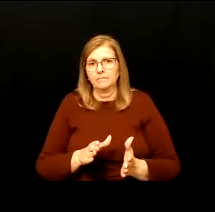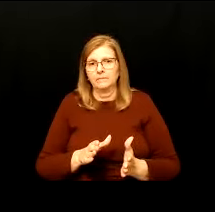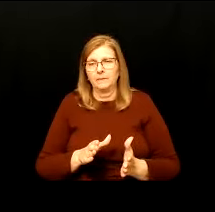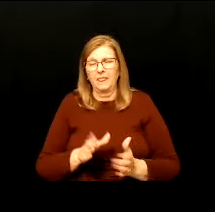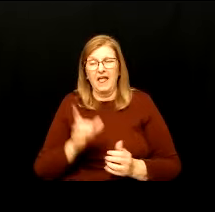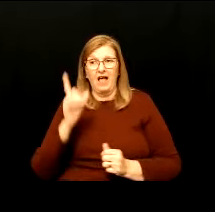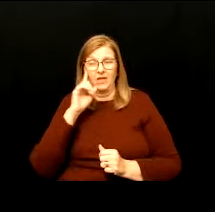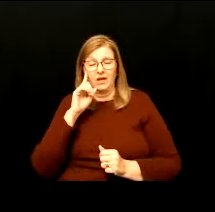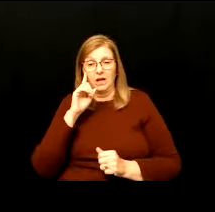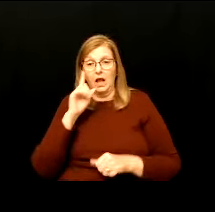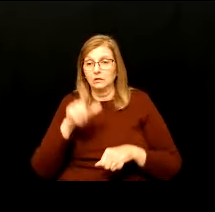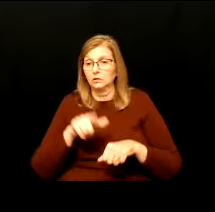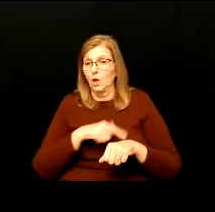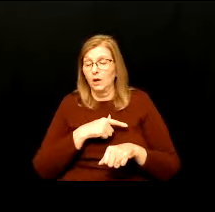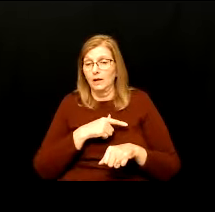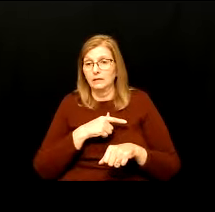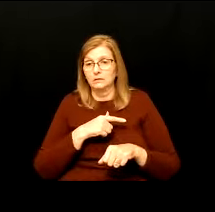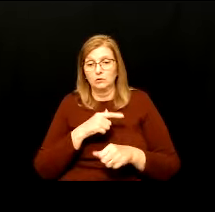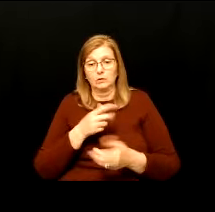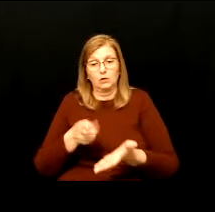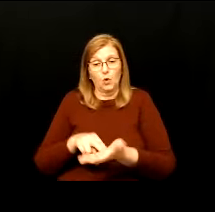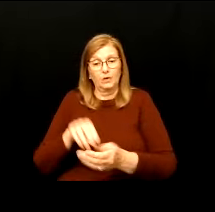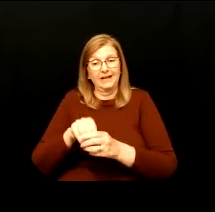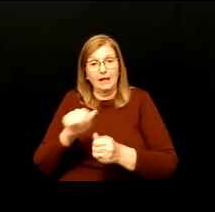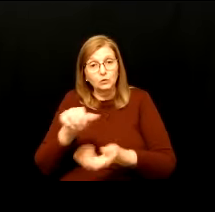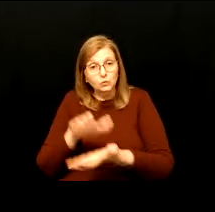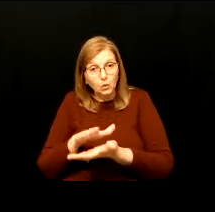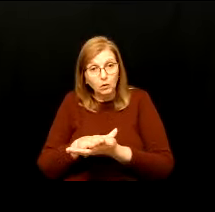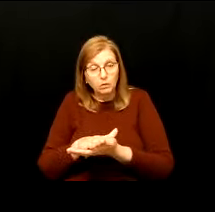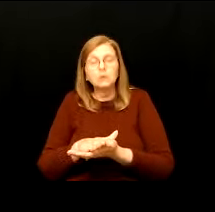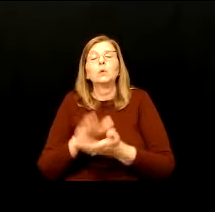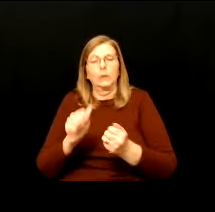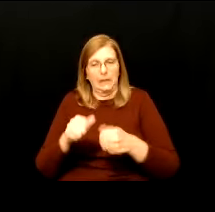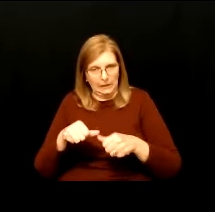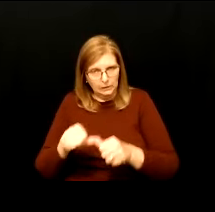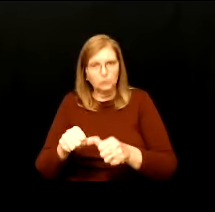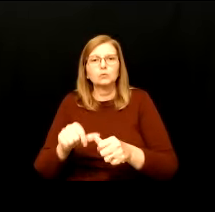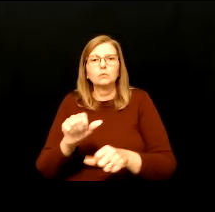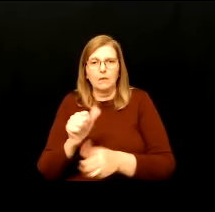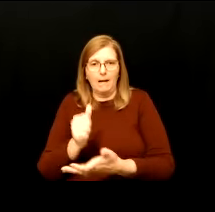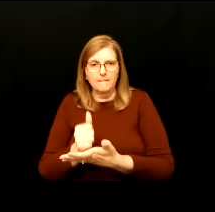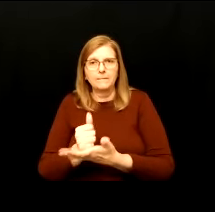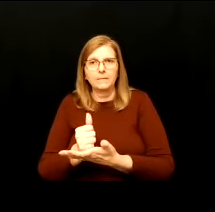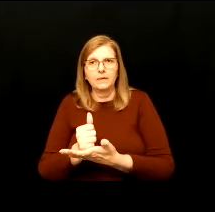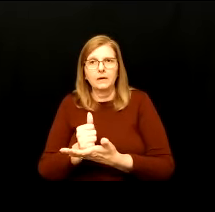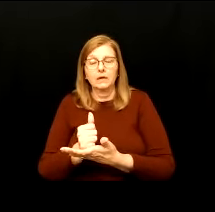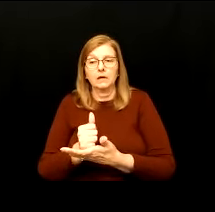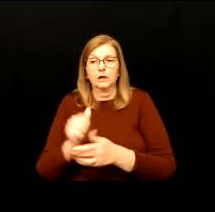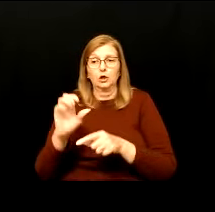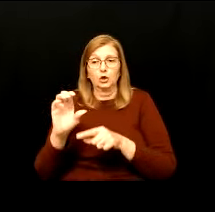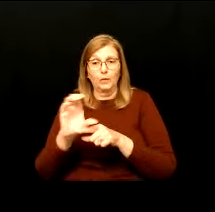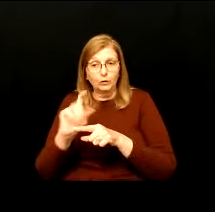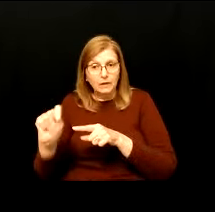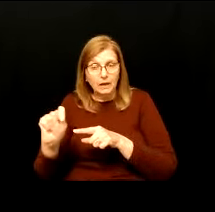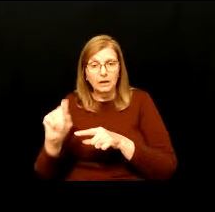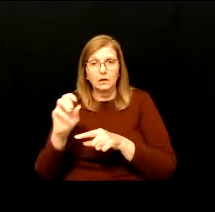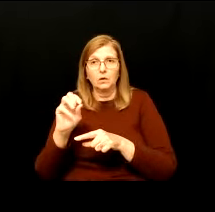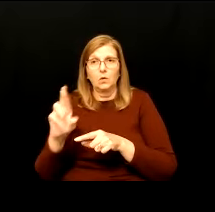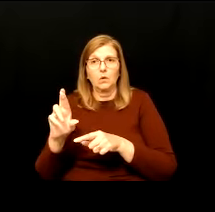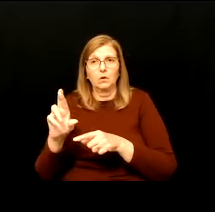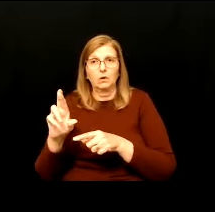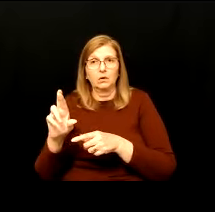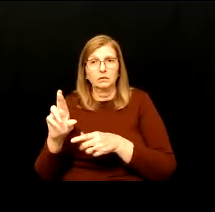long as they're enrolled in a school, we can continue to help a career tech or college if they're still